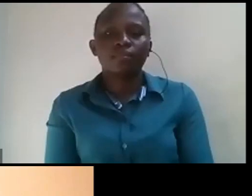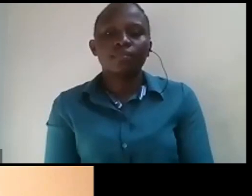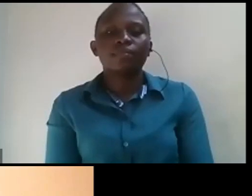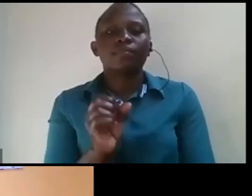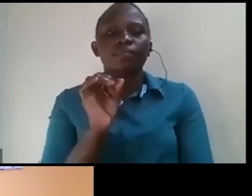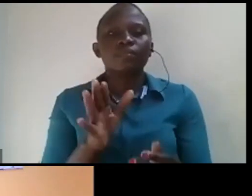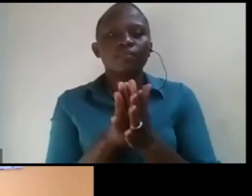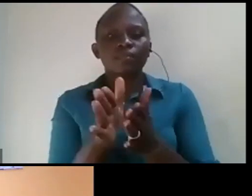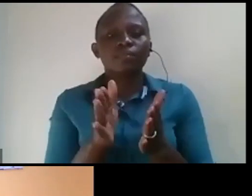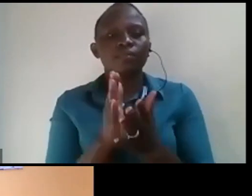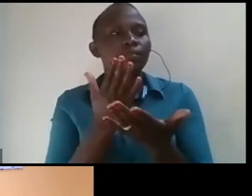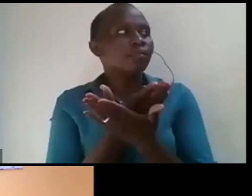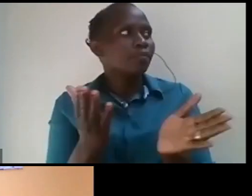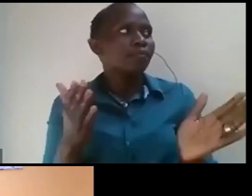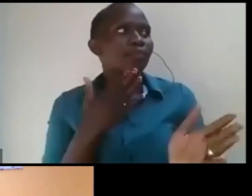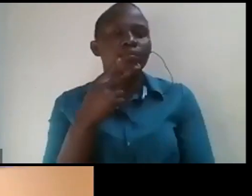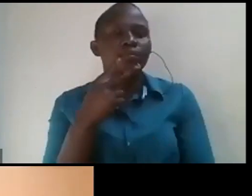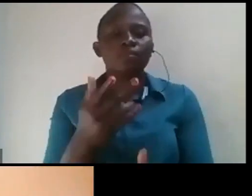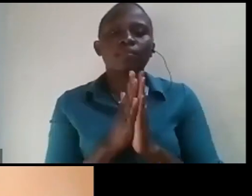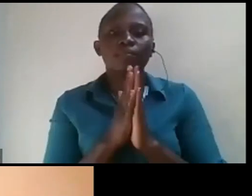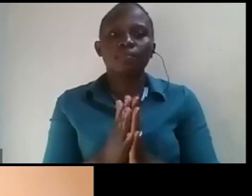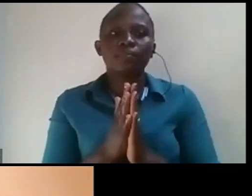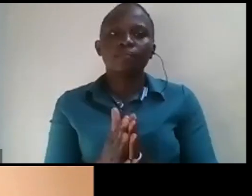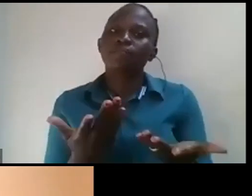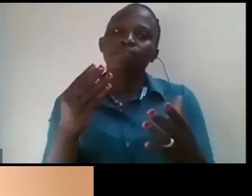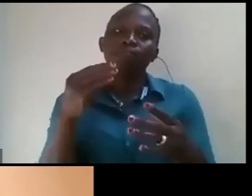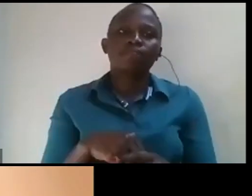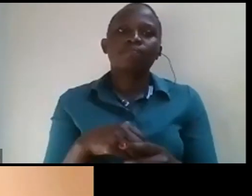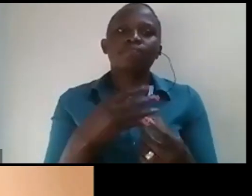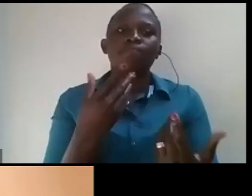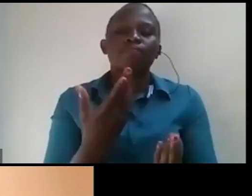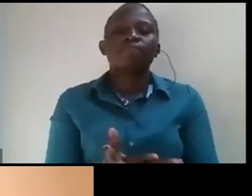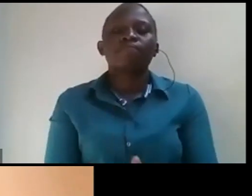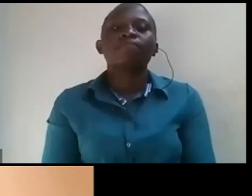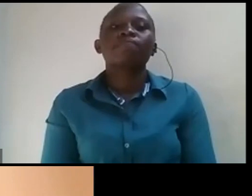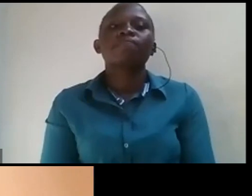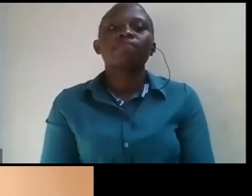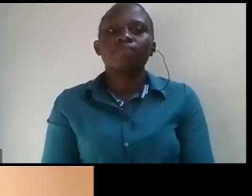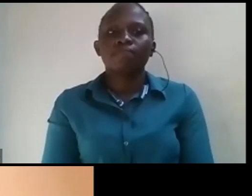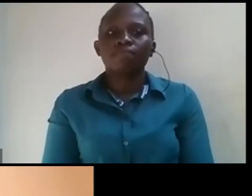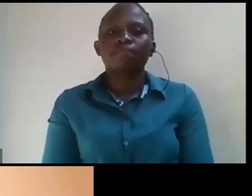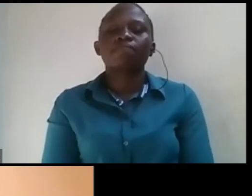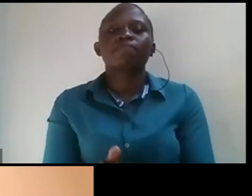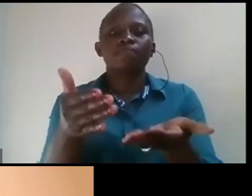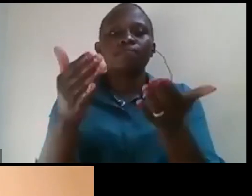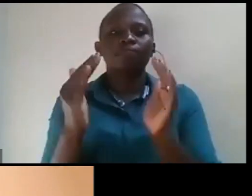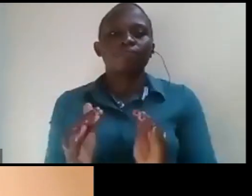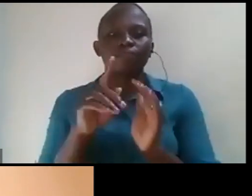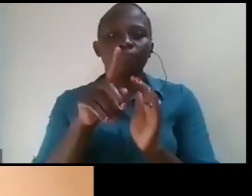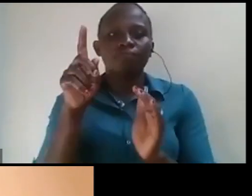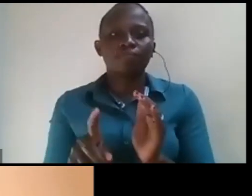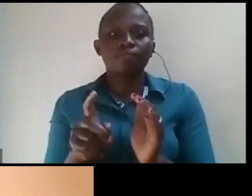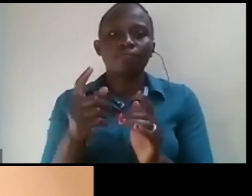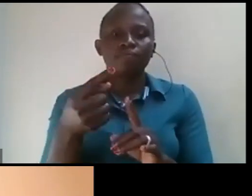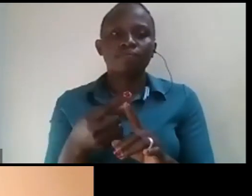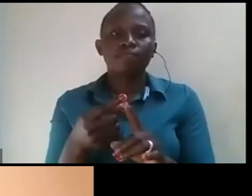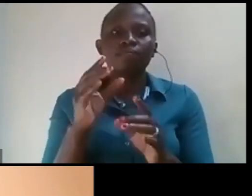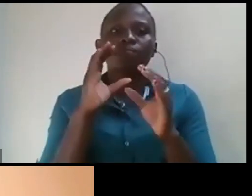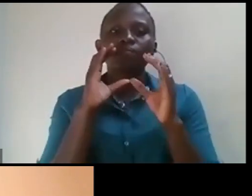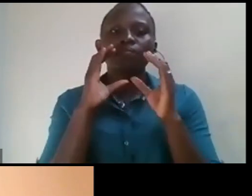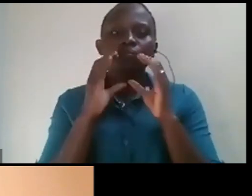Boogie has done just a while ago. The next question is from Moses. what does it take to learn app development or